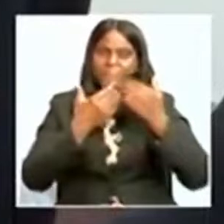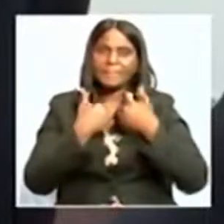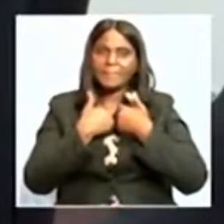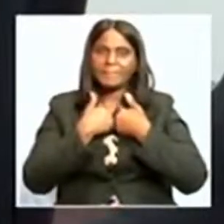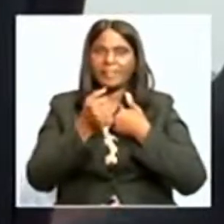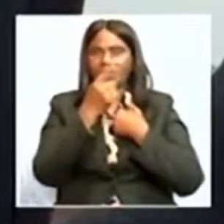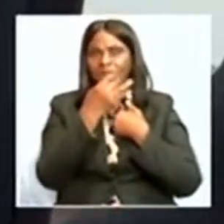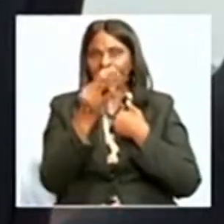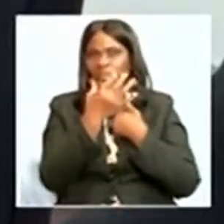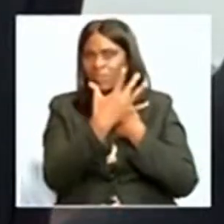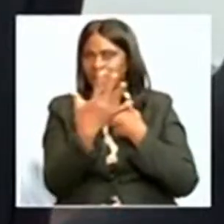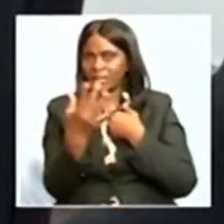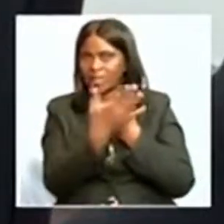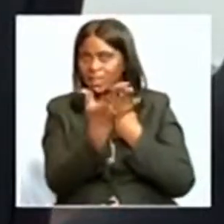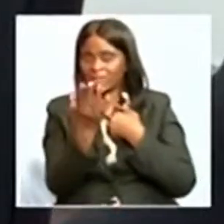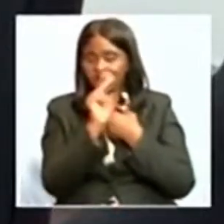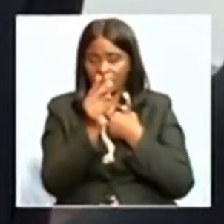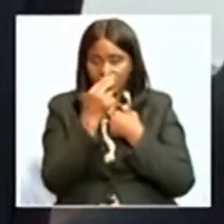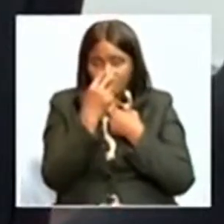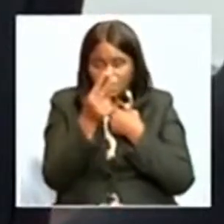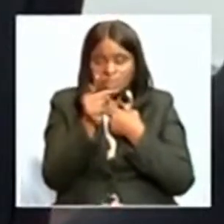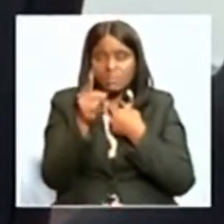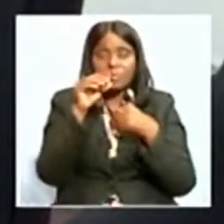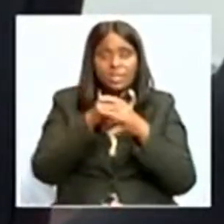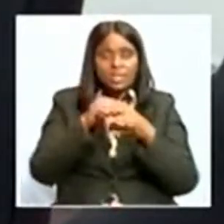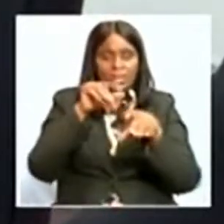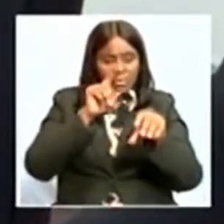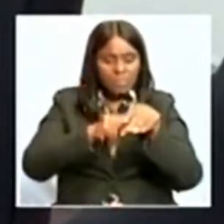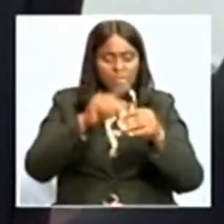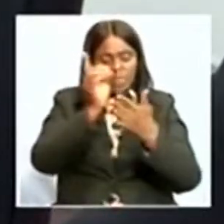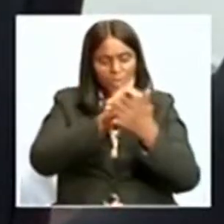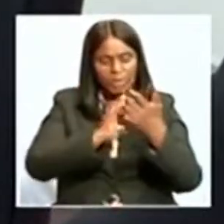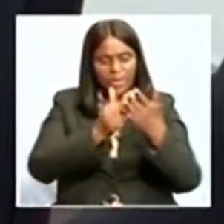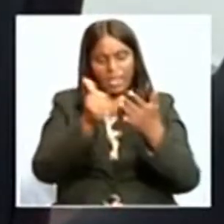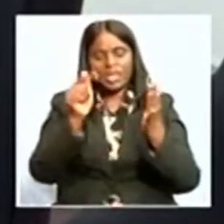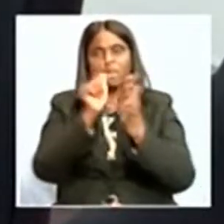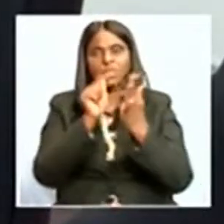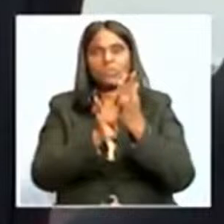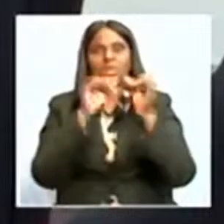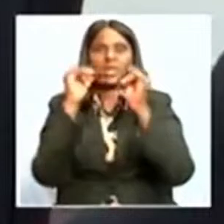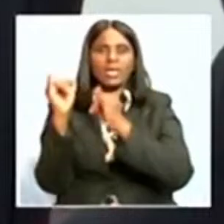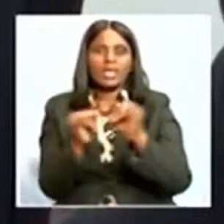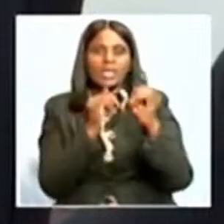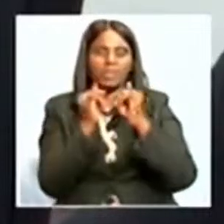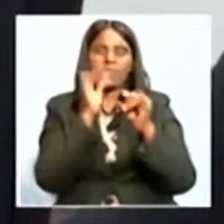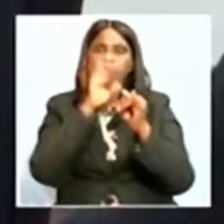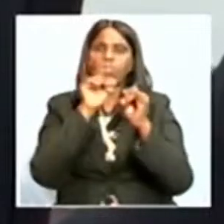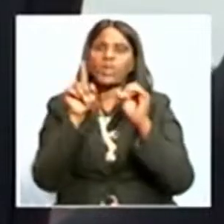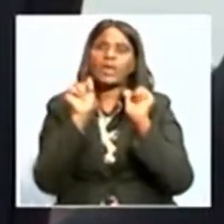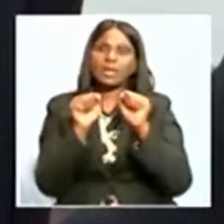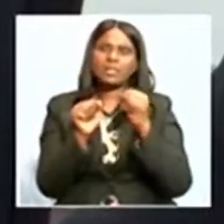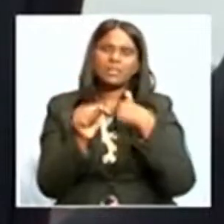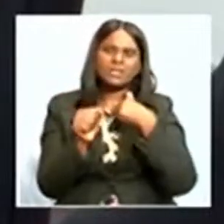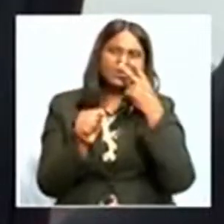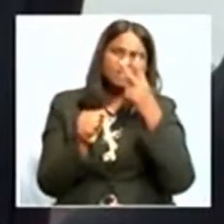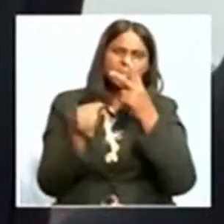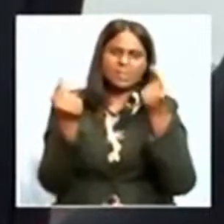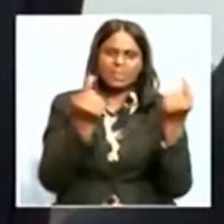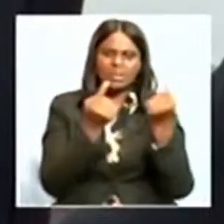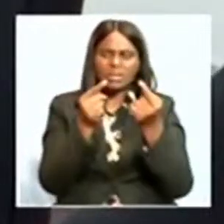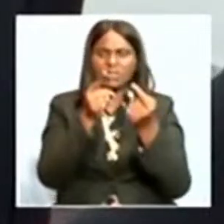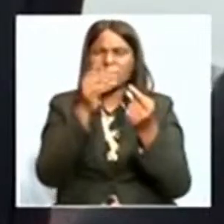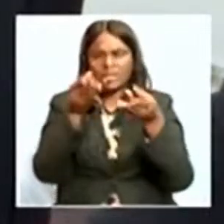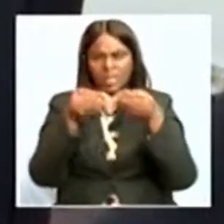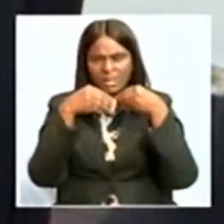One of the things that we look into when drafting any law is it implementable? So I've looked at the scenario you've